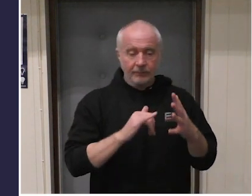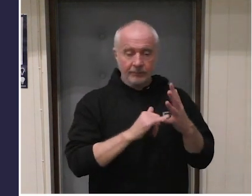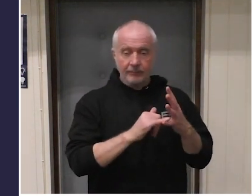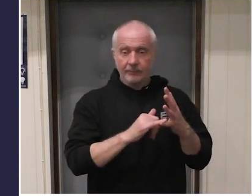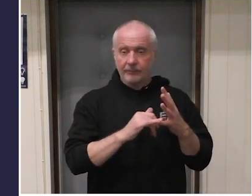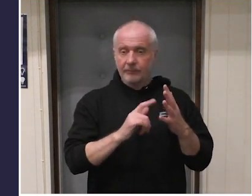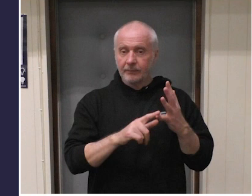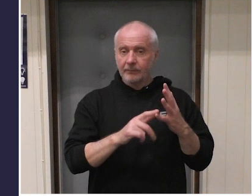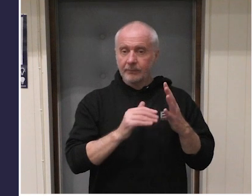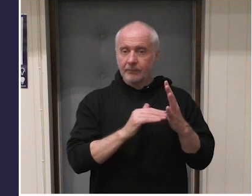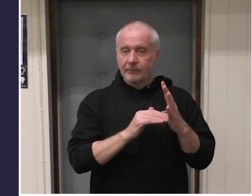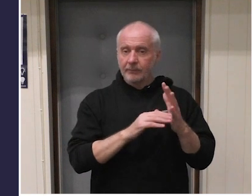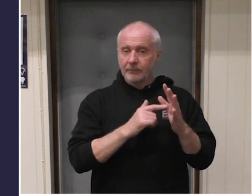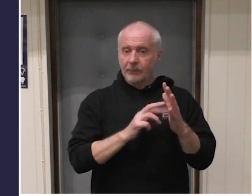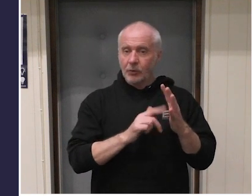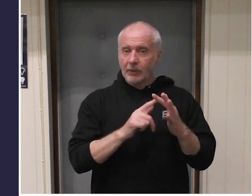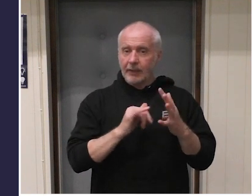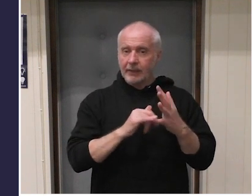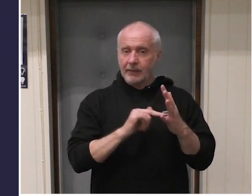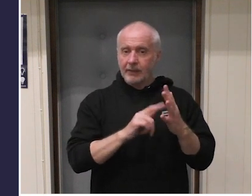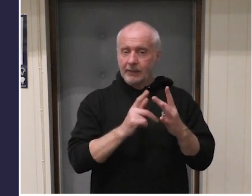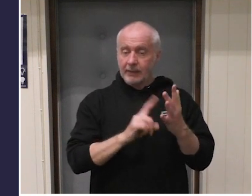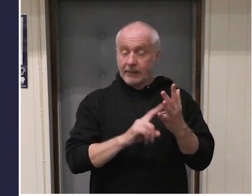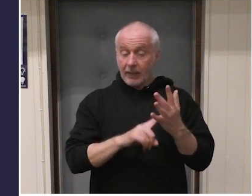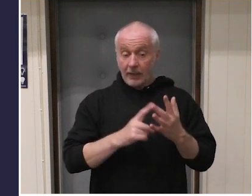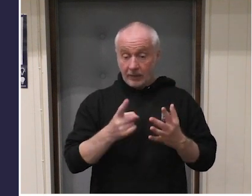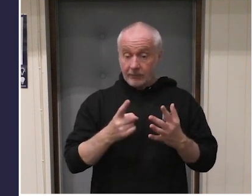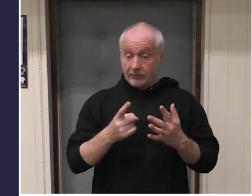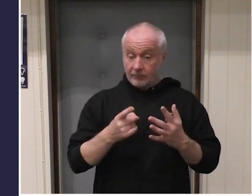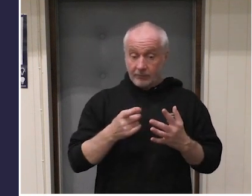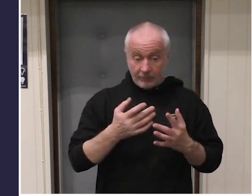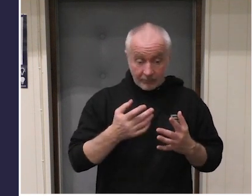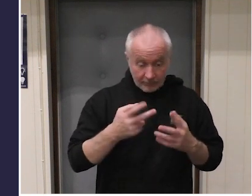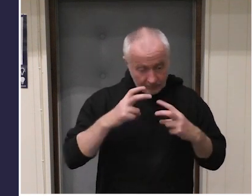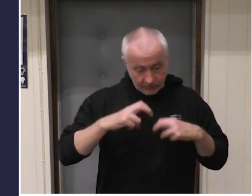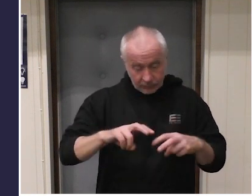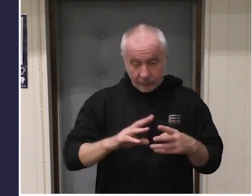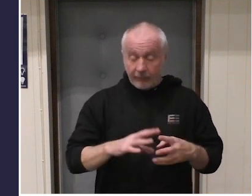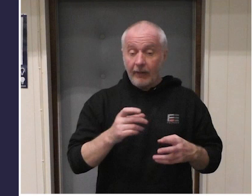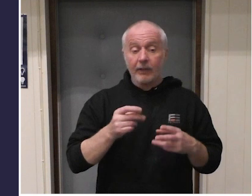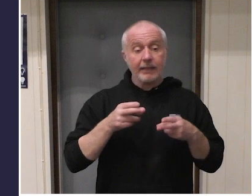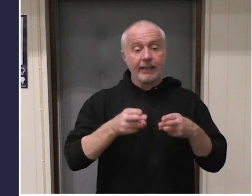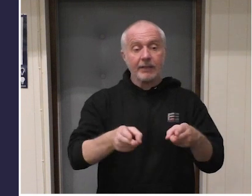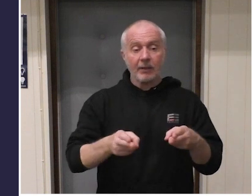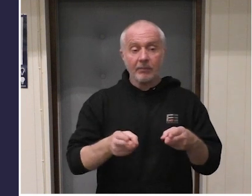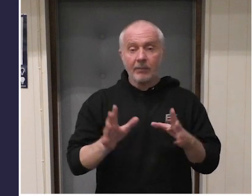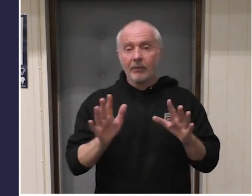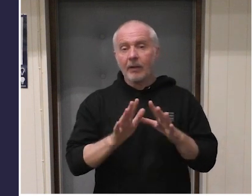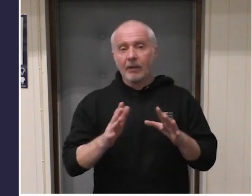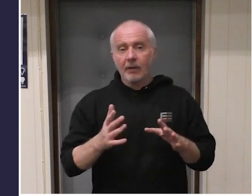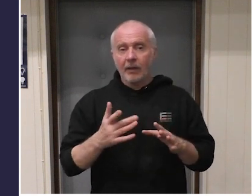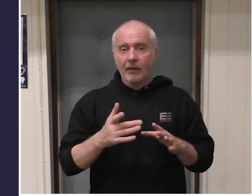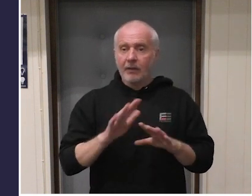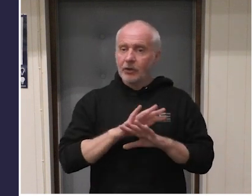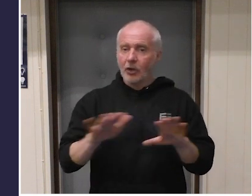showed that if you've got a system, which has any non-predictive memory, which doesn't help you predict the future,